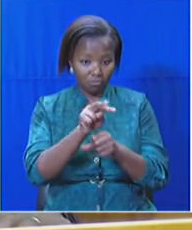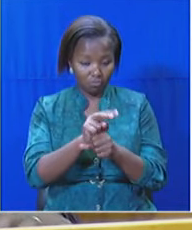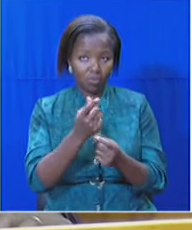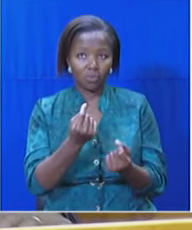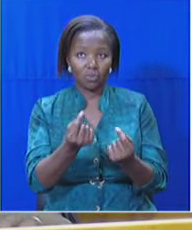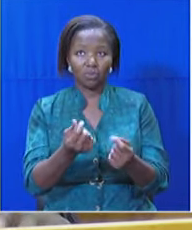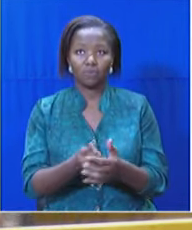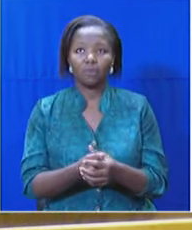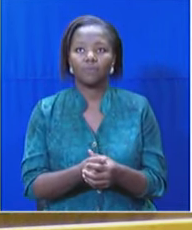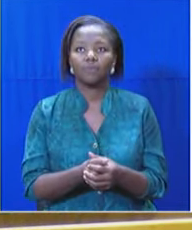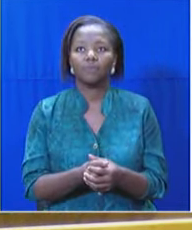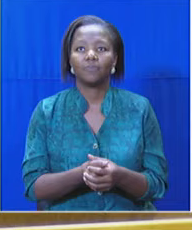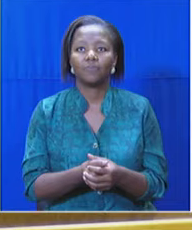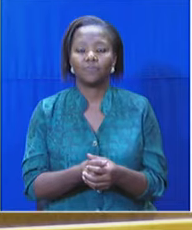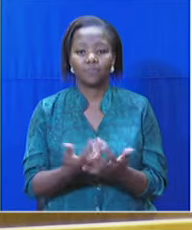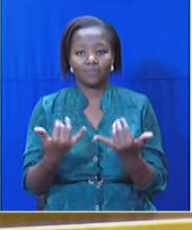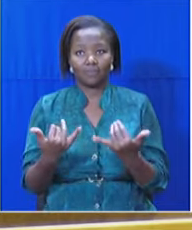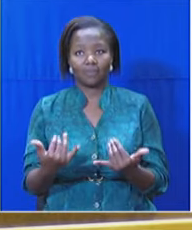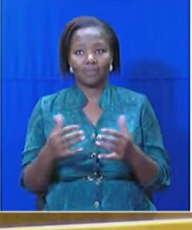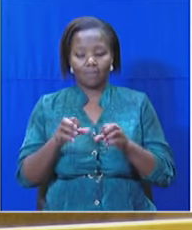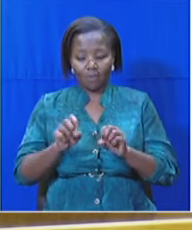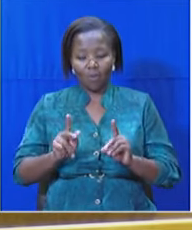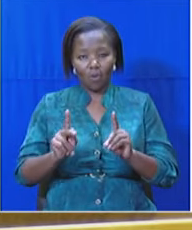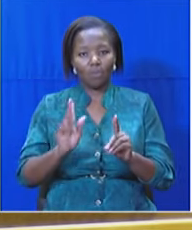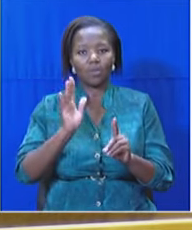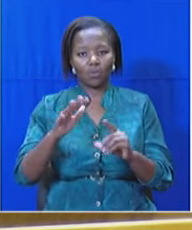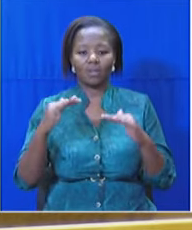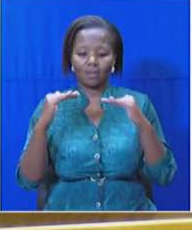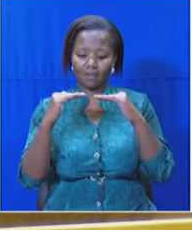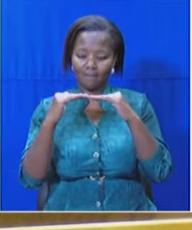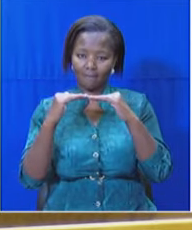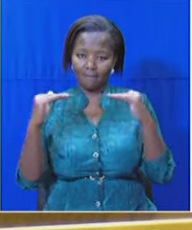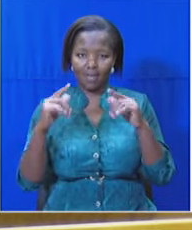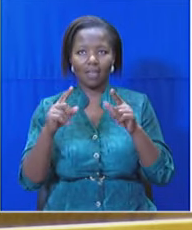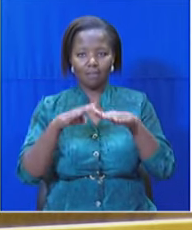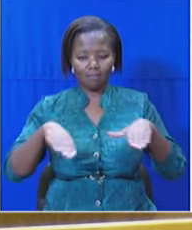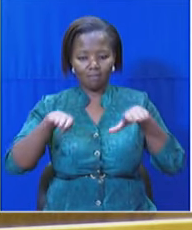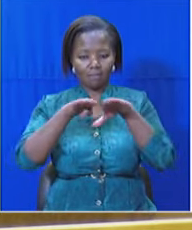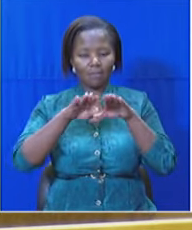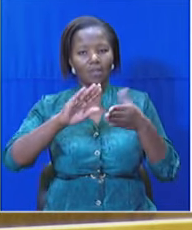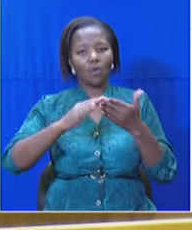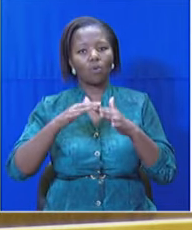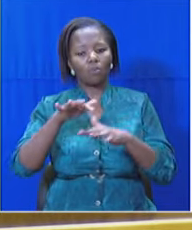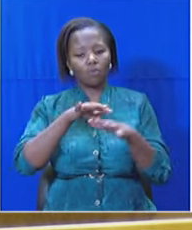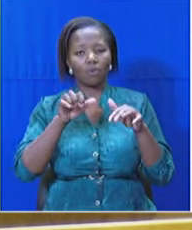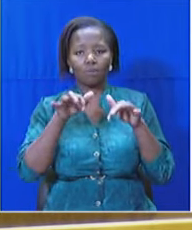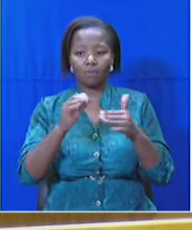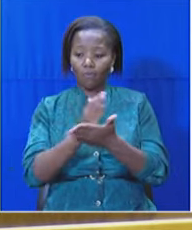Land reform must be used as an opportunity to achieve a fair and equitable society for all, not for